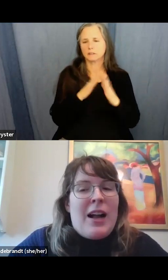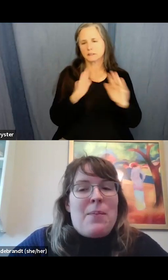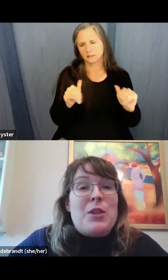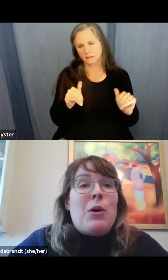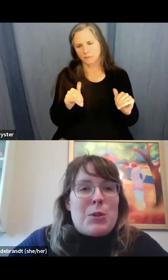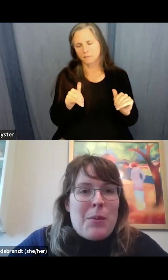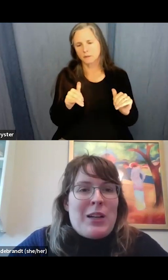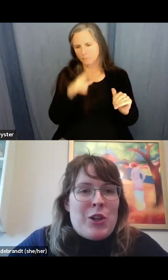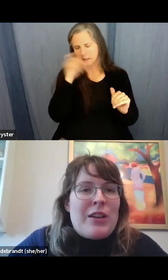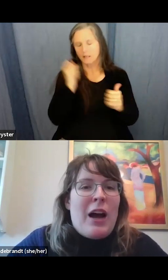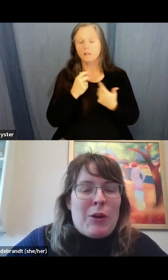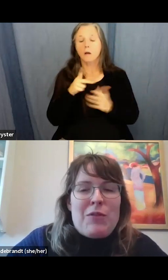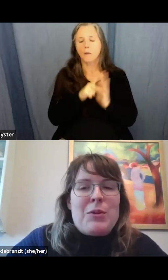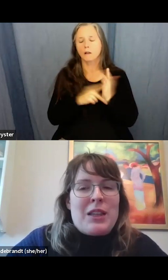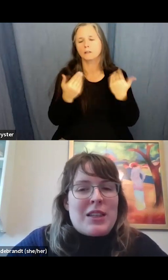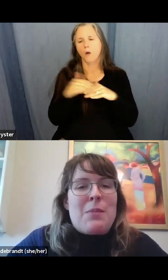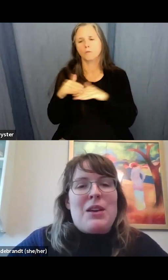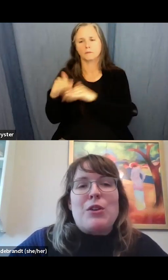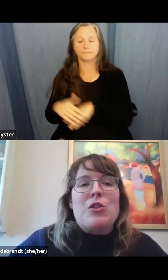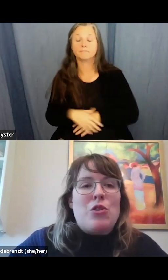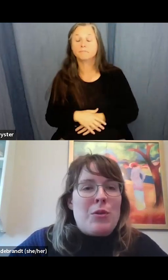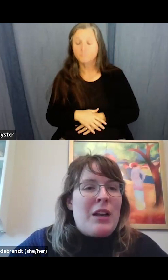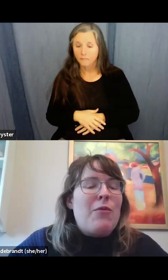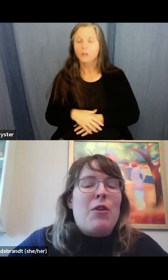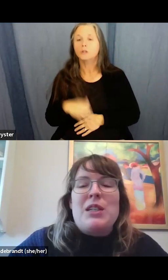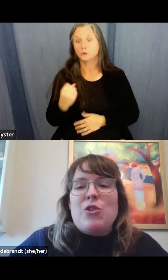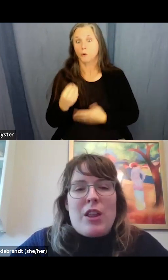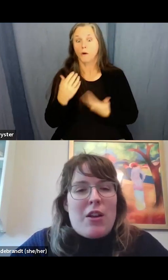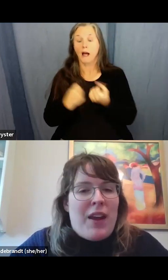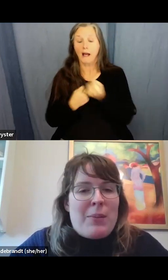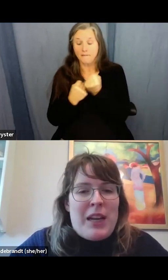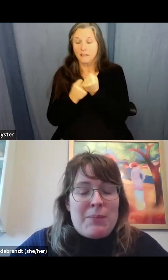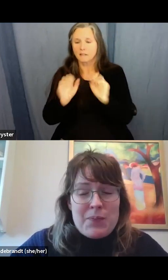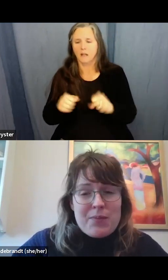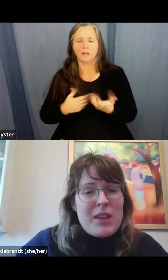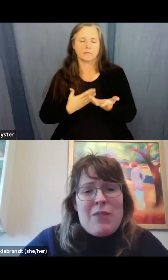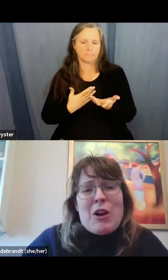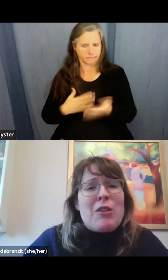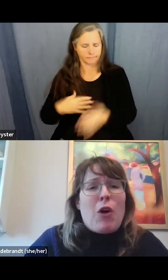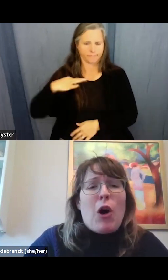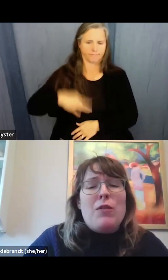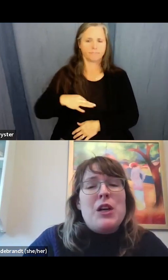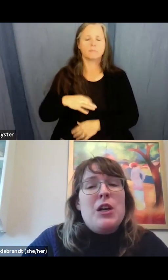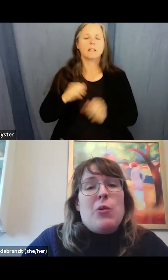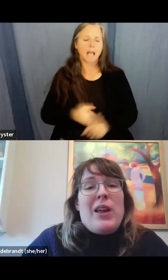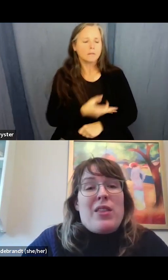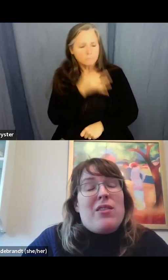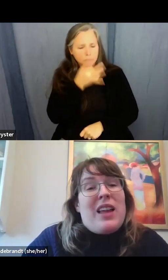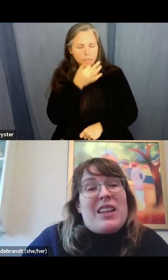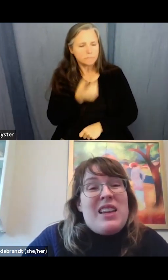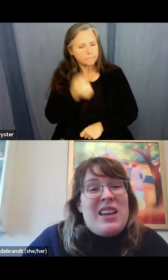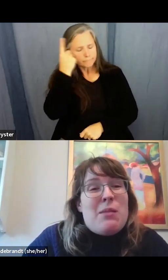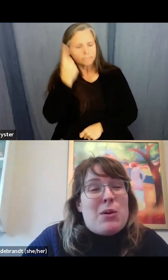familiar. So also imagine how confusing this can be for a student, for potentially their family, if they're involved